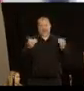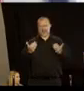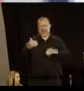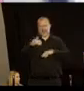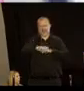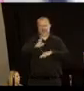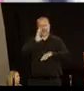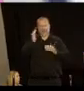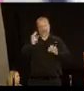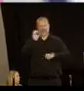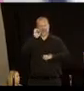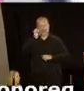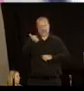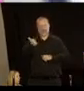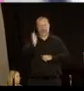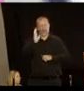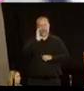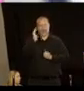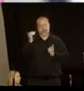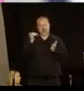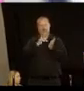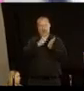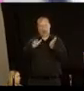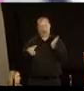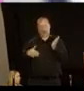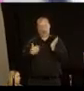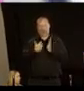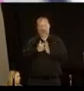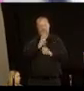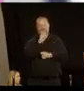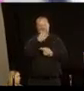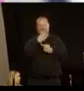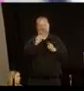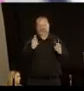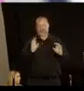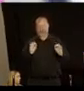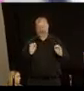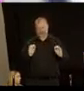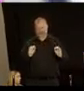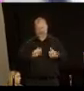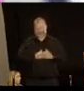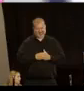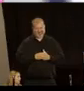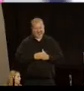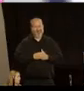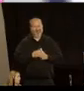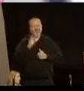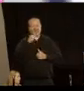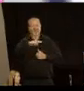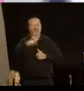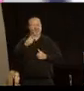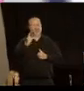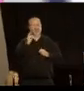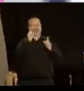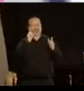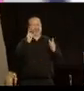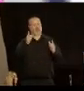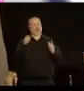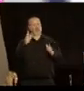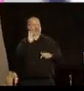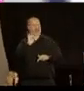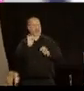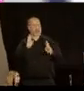will be here tomorrow, and we're going to repeat it all. So shh, don't tell her, okay? And pretend you're just as surprised as she